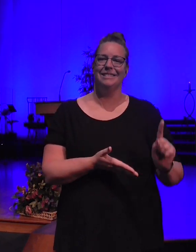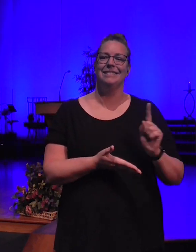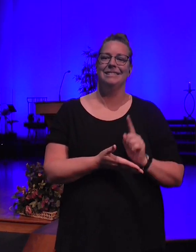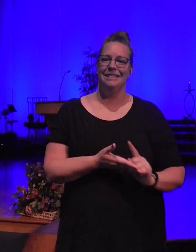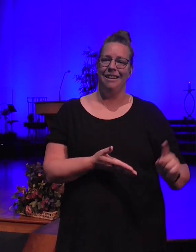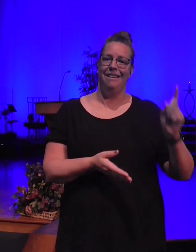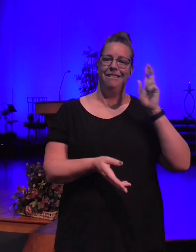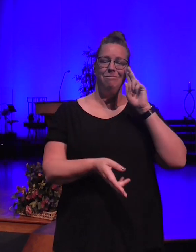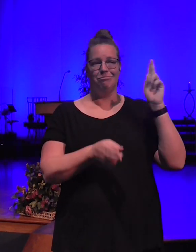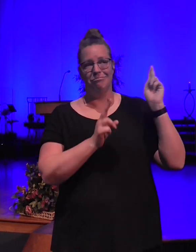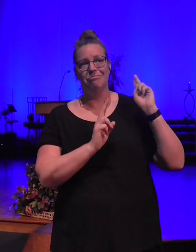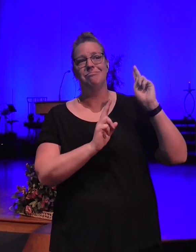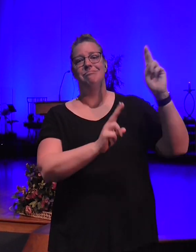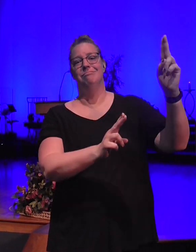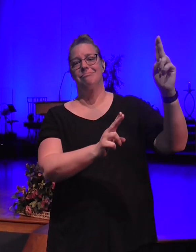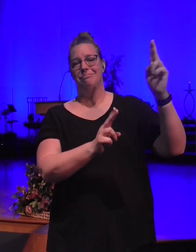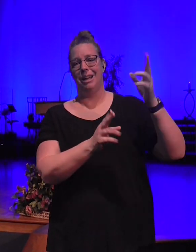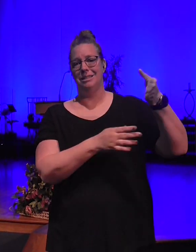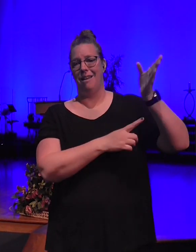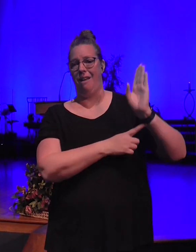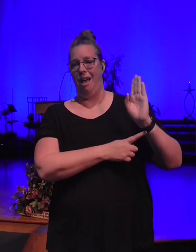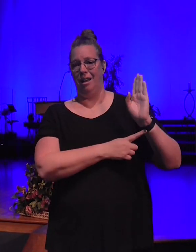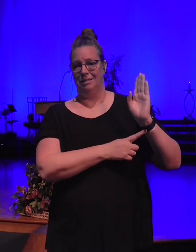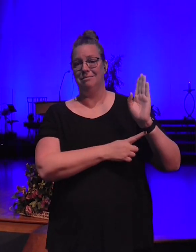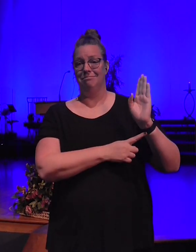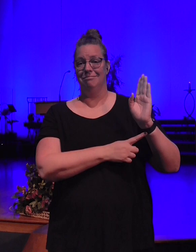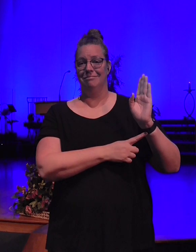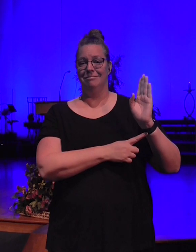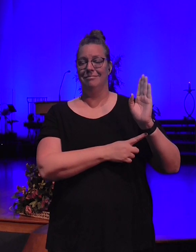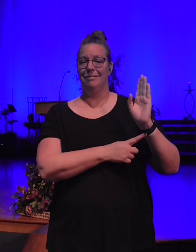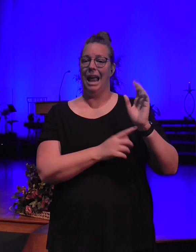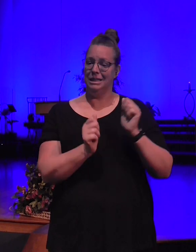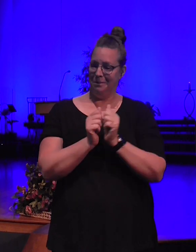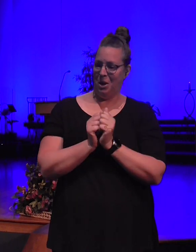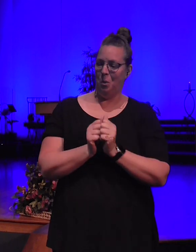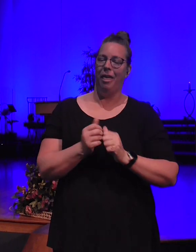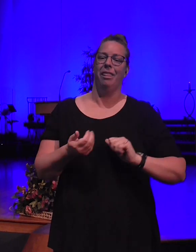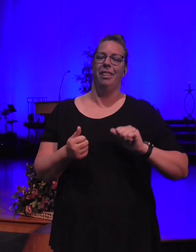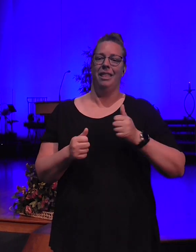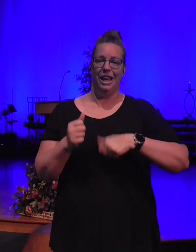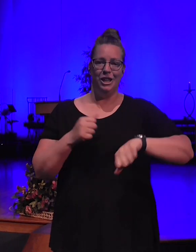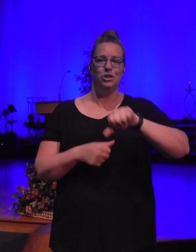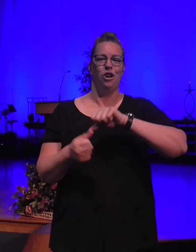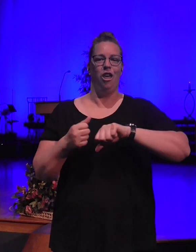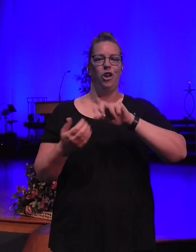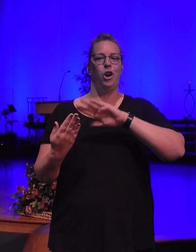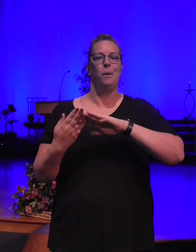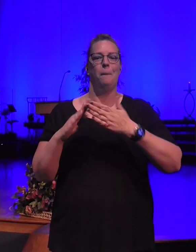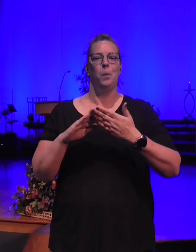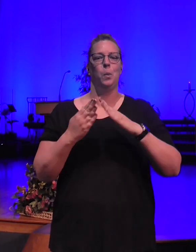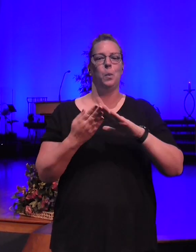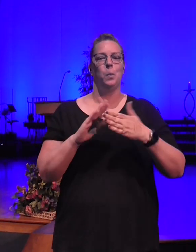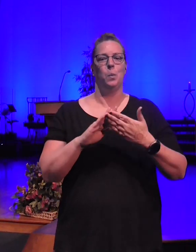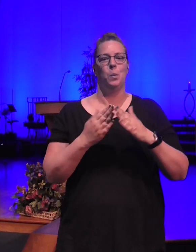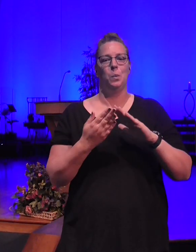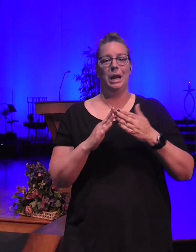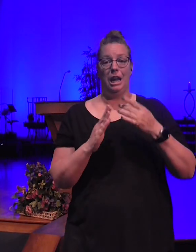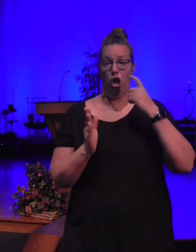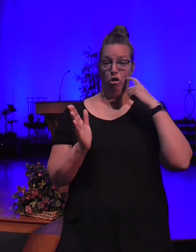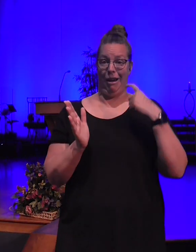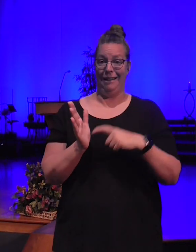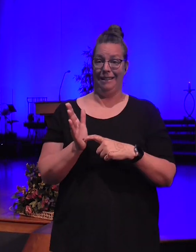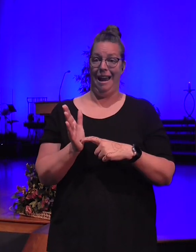to honor the divine and to be with each other in community, recognizing